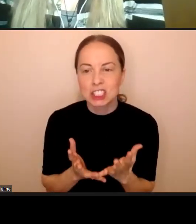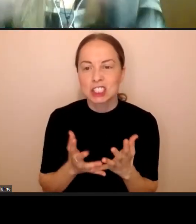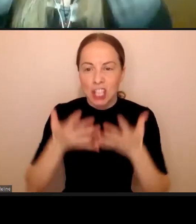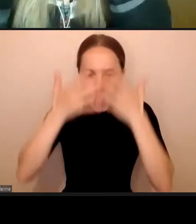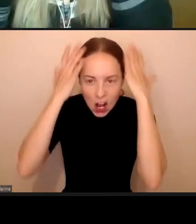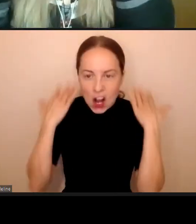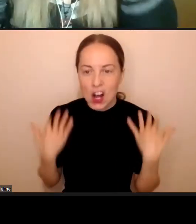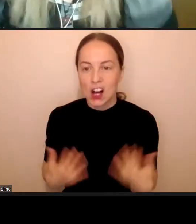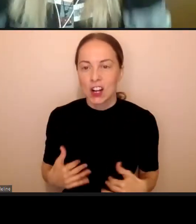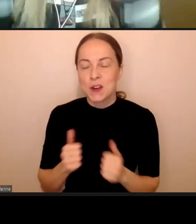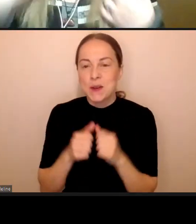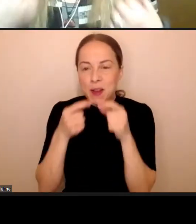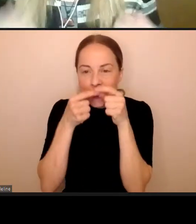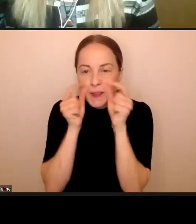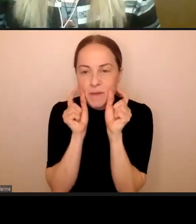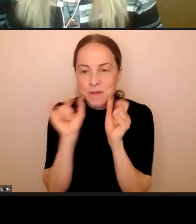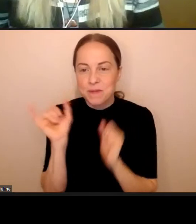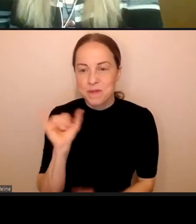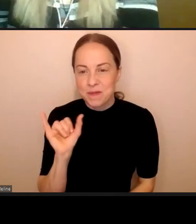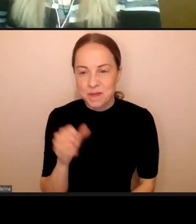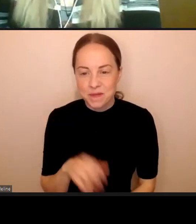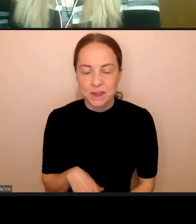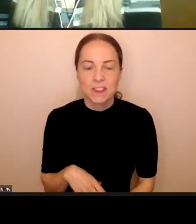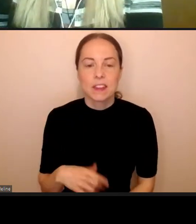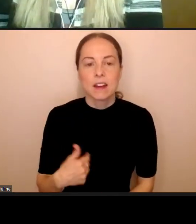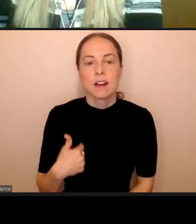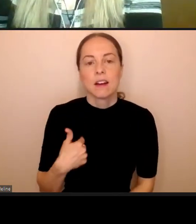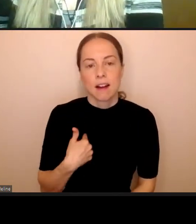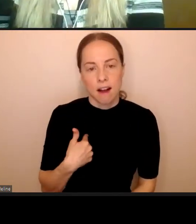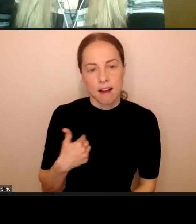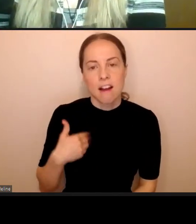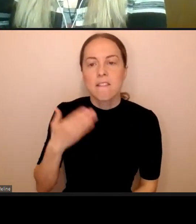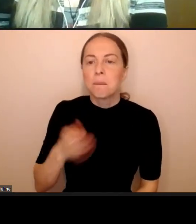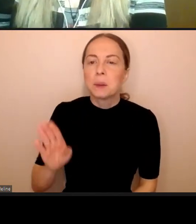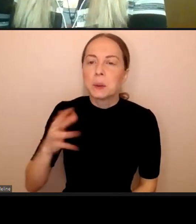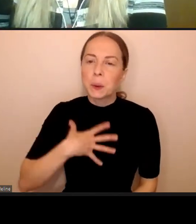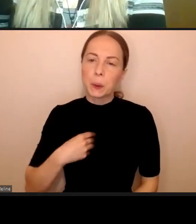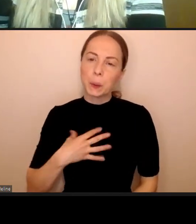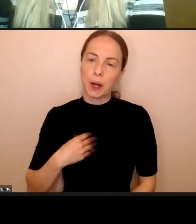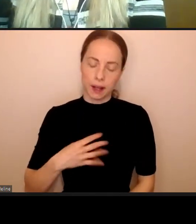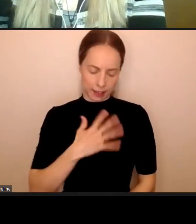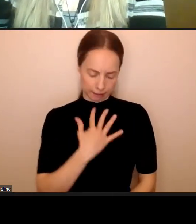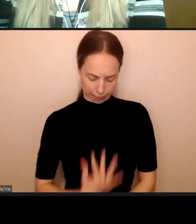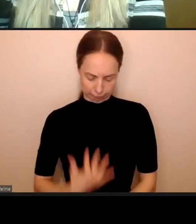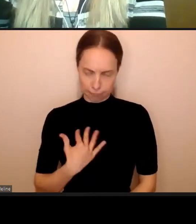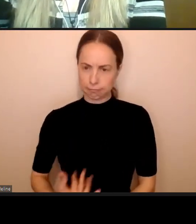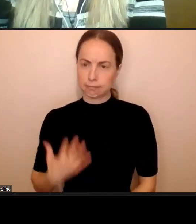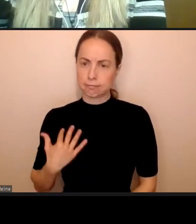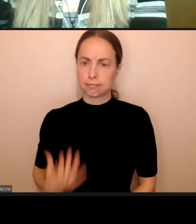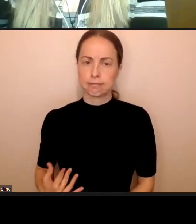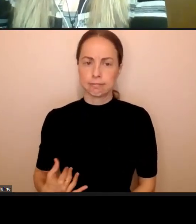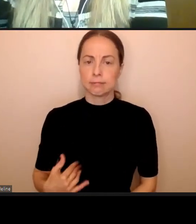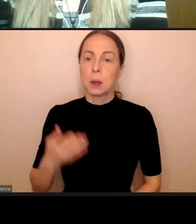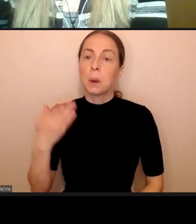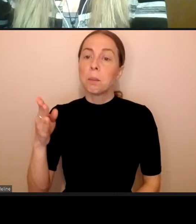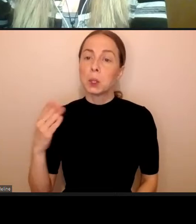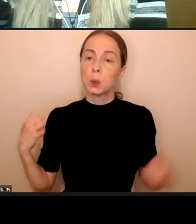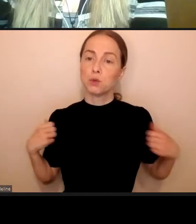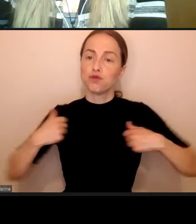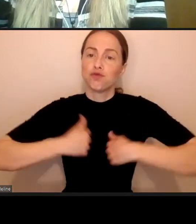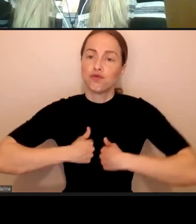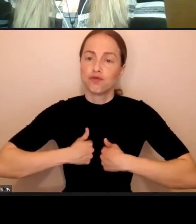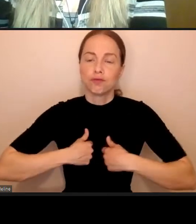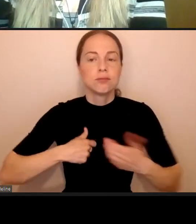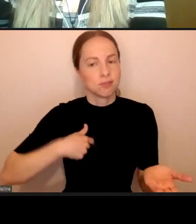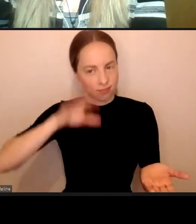mustache. I also am wearing a blue and white striped shirt and a blue blazer. And I know